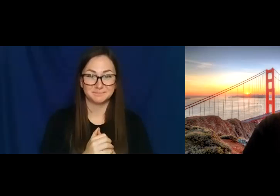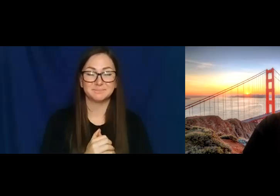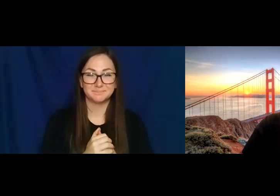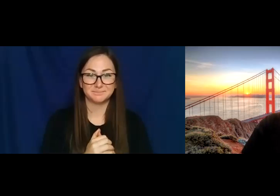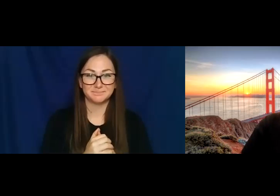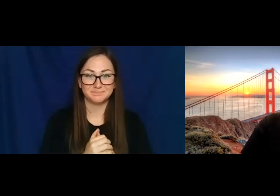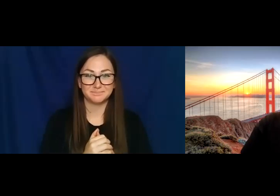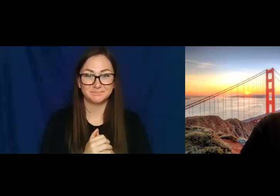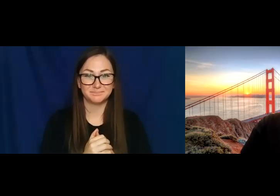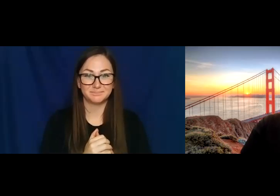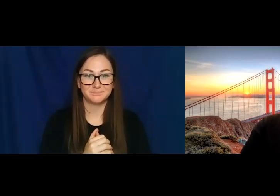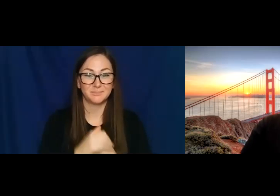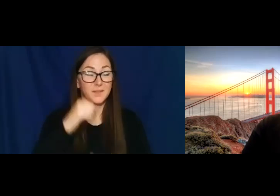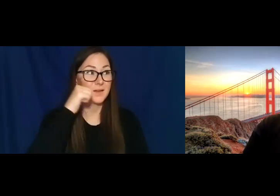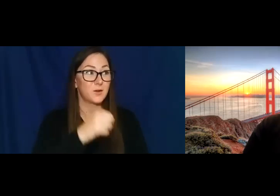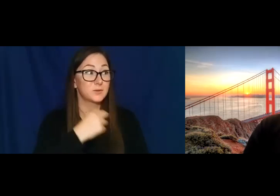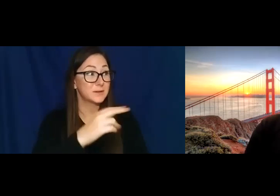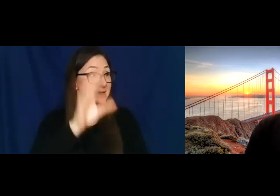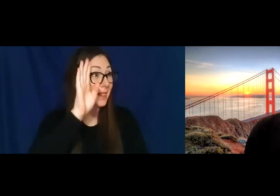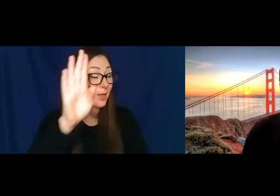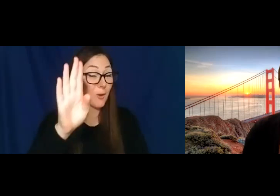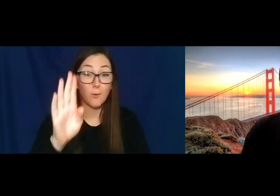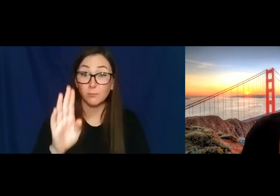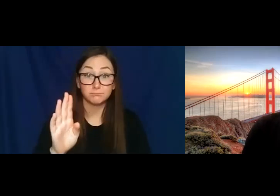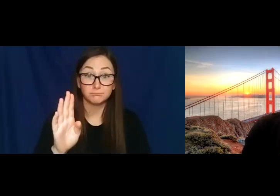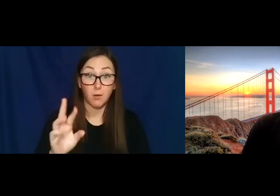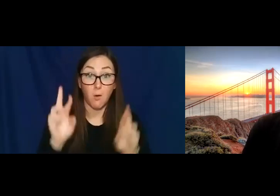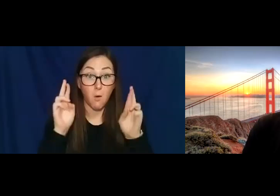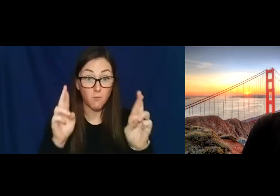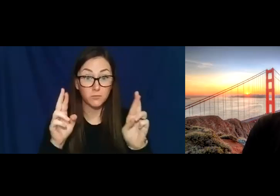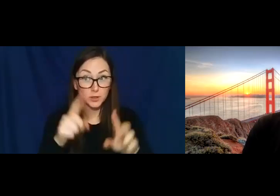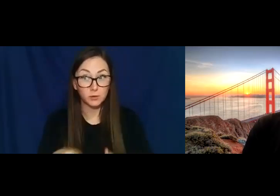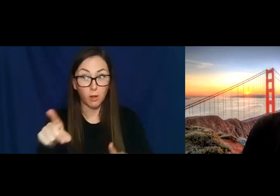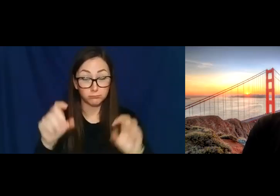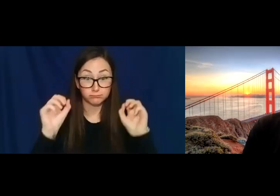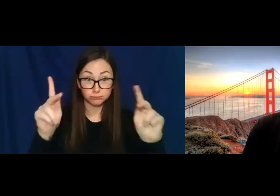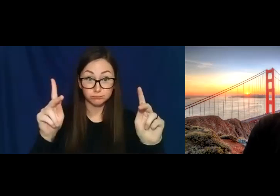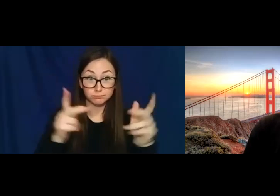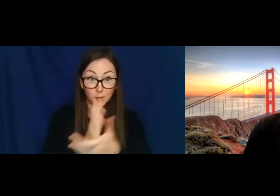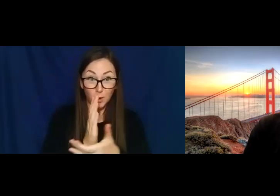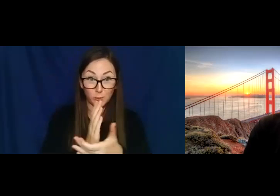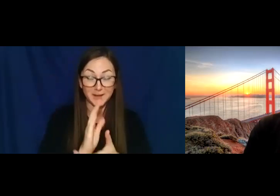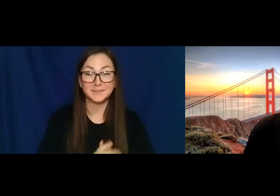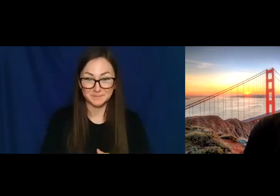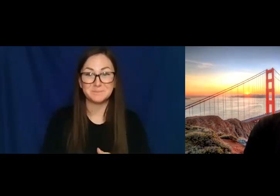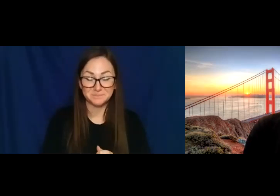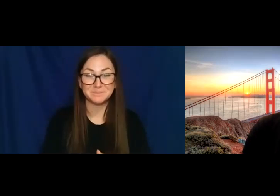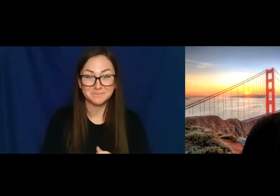Hello. How's everyone doing? Hopefully everyone's doing okay. Nope. All right. Nope.